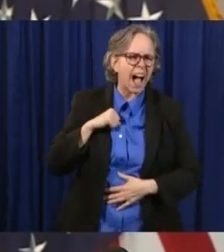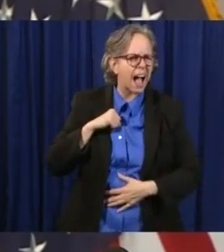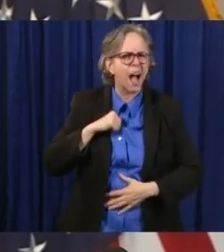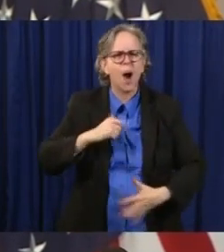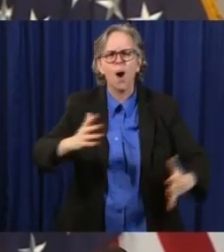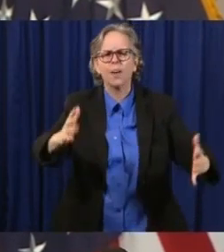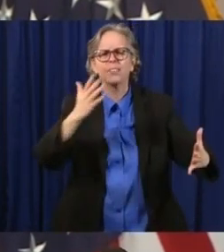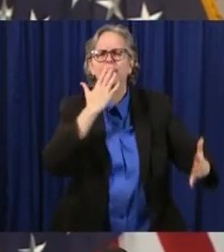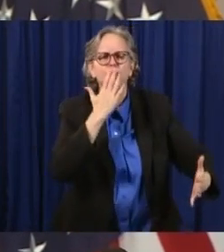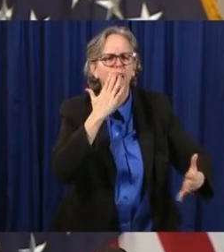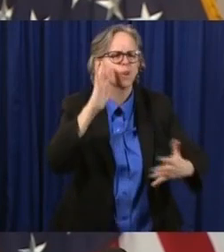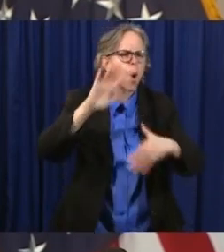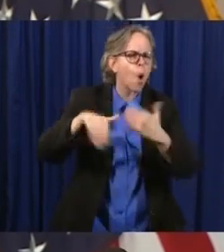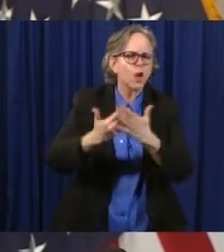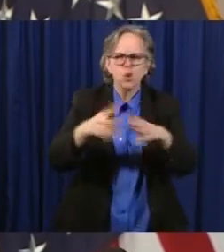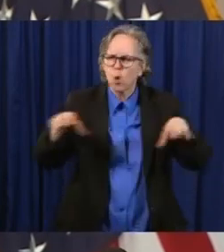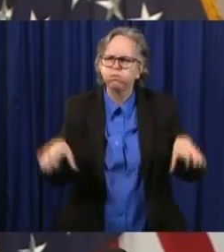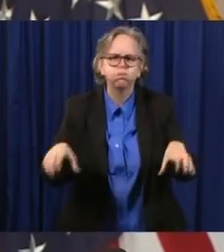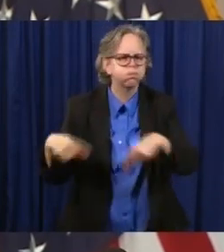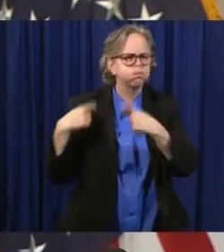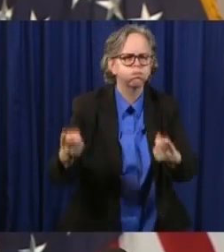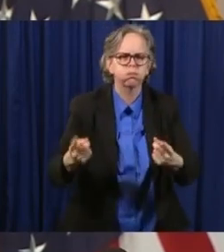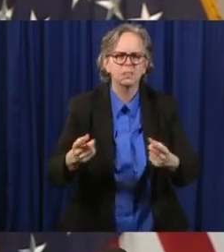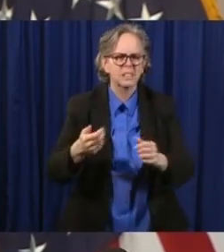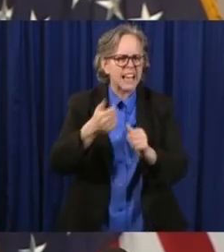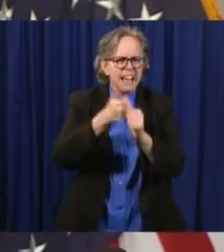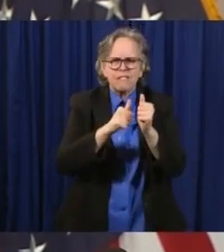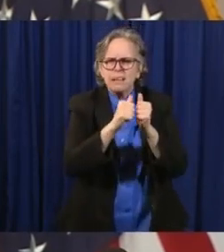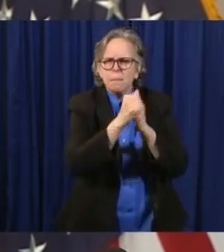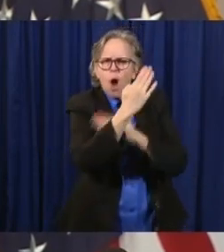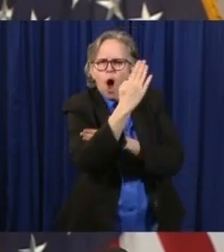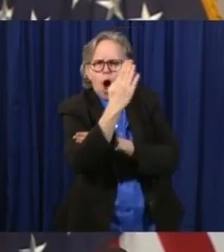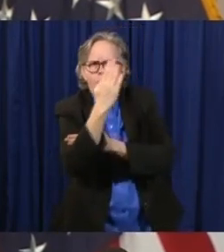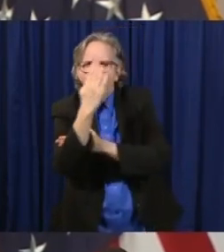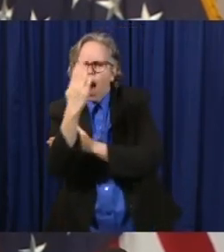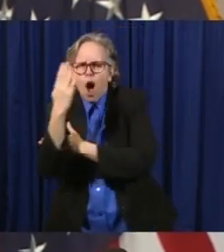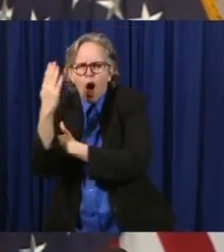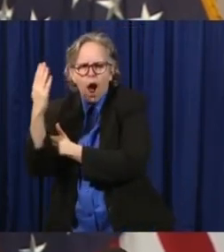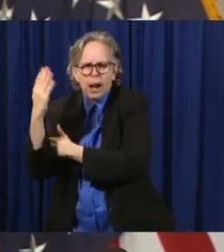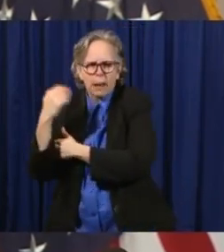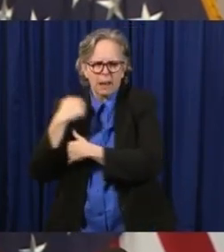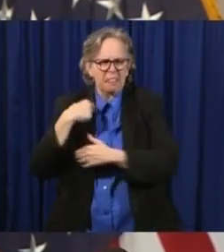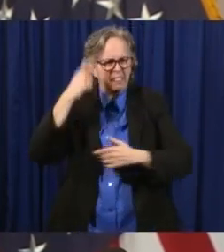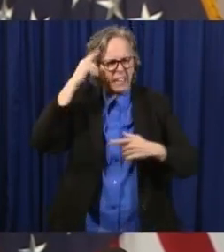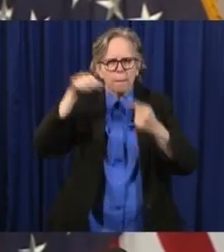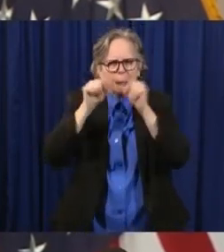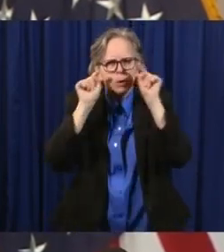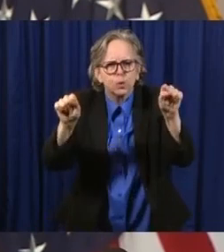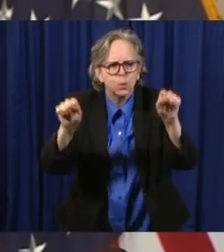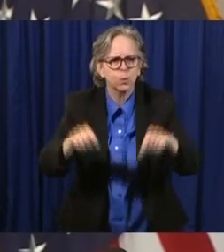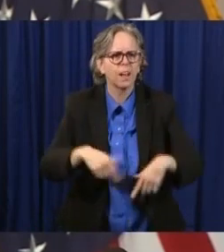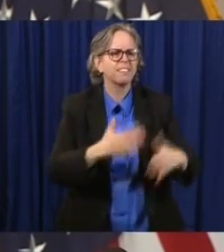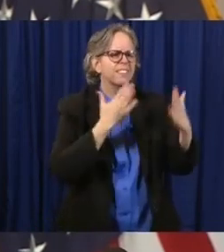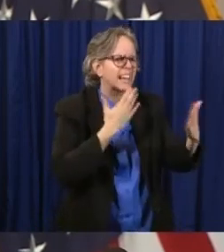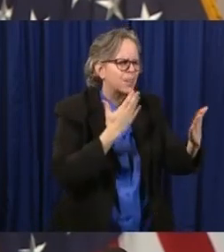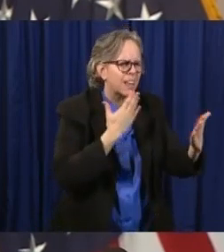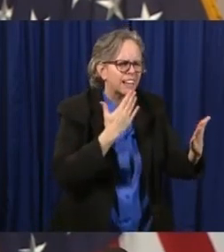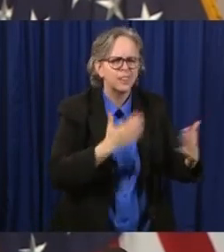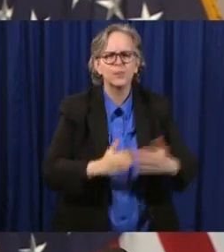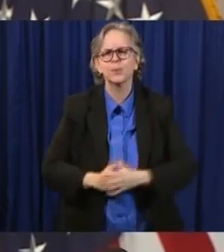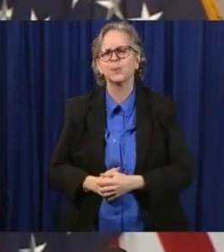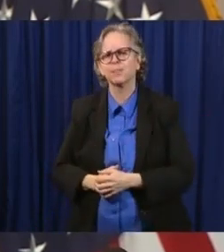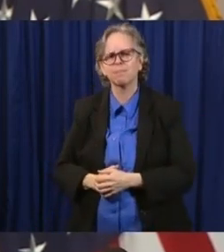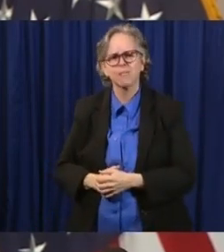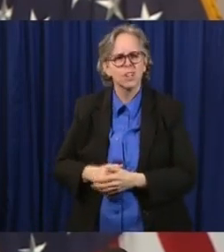thankful for all that you're doing. And every morning in Tefillah, we think about you. Thank you, thank you, thank you. You